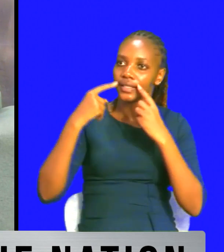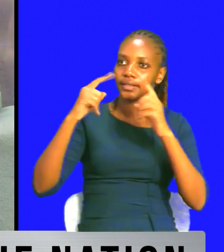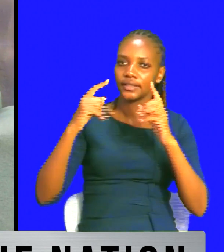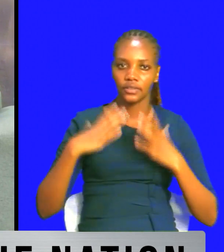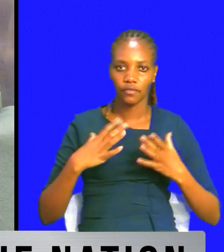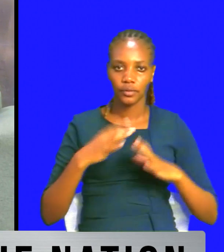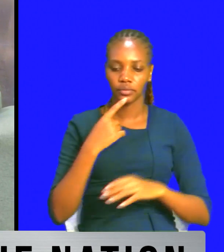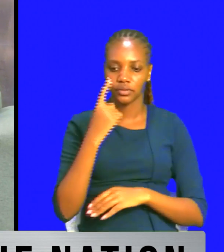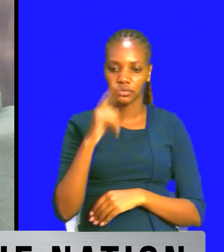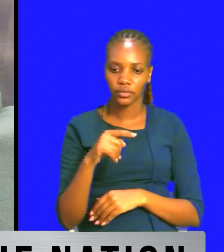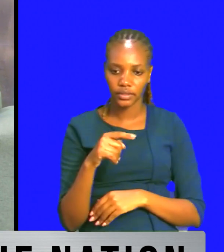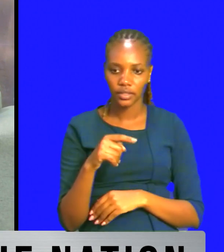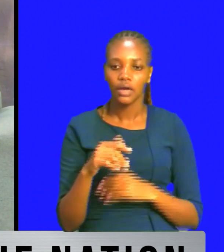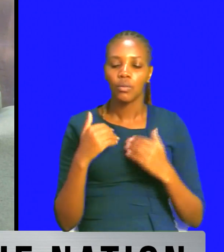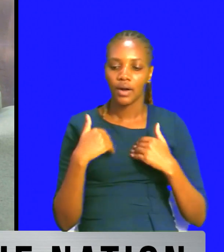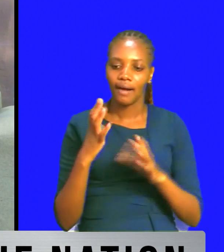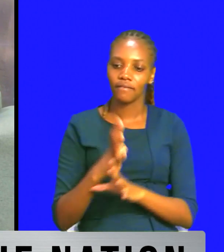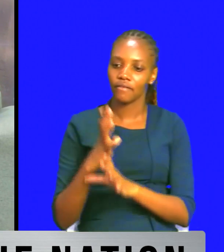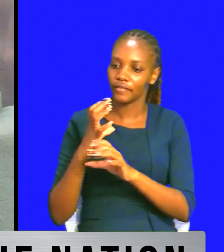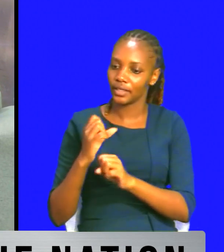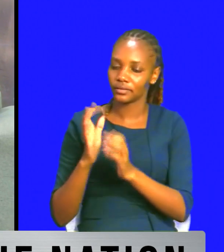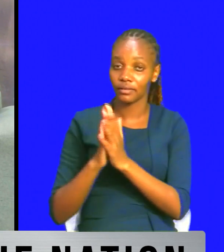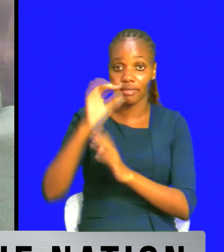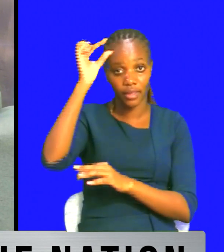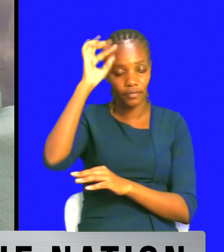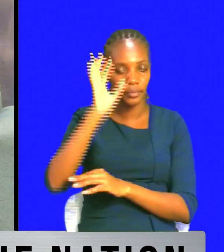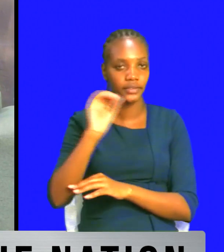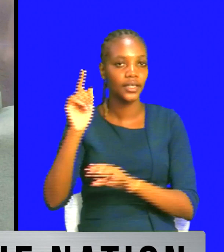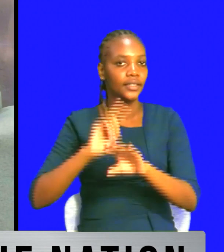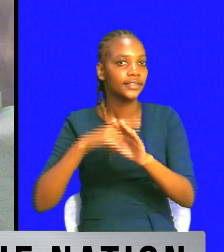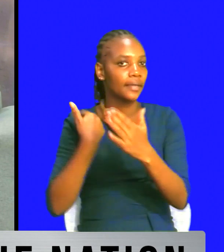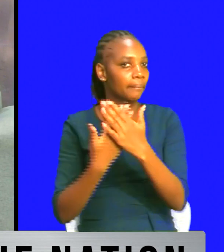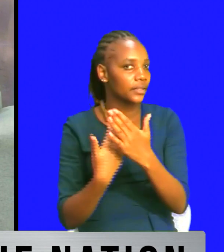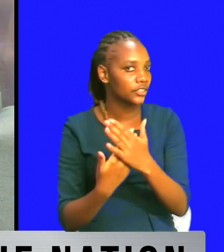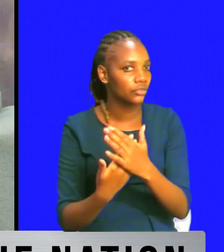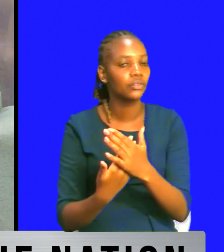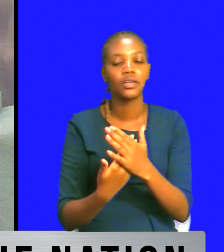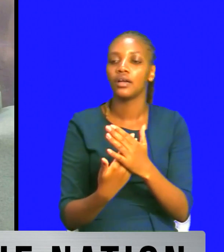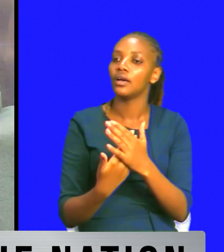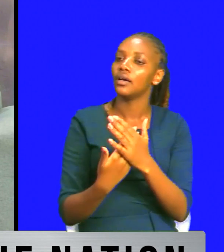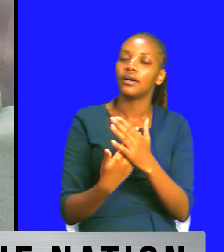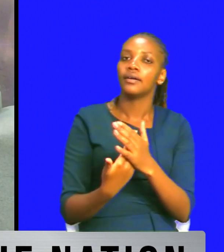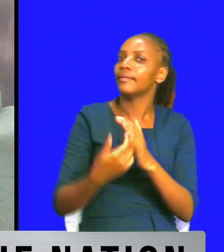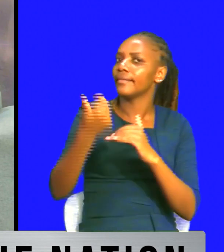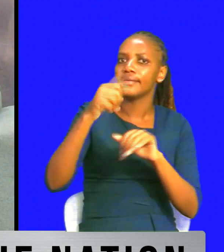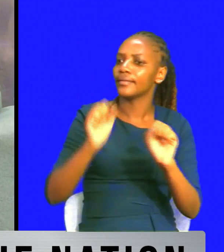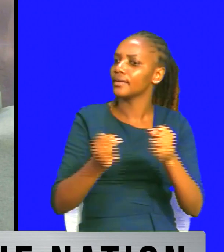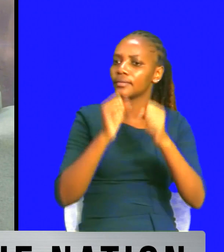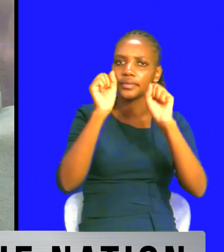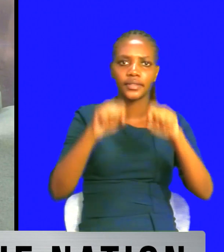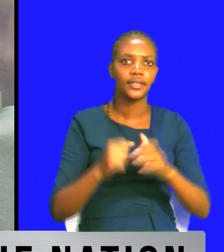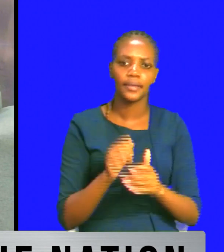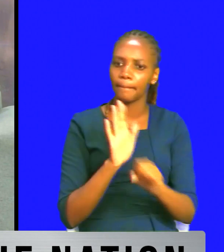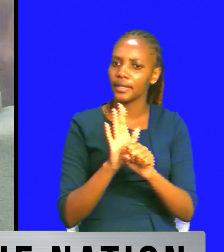we don't have confidence. When you do petitions, and petitions can be of any range, or so many issues